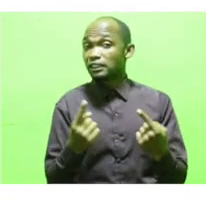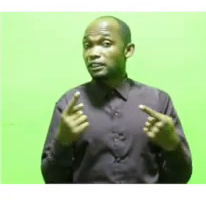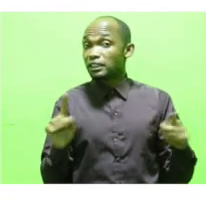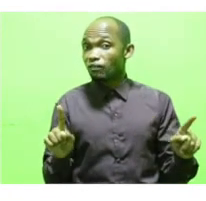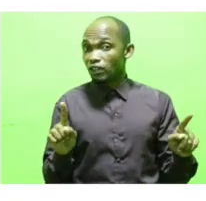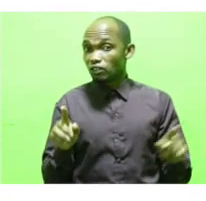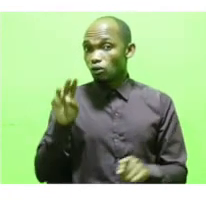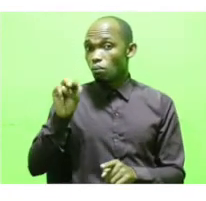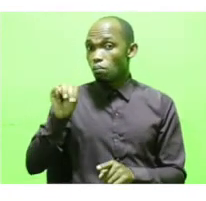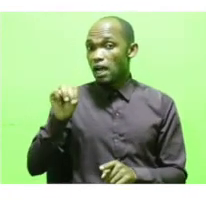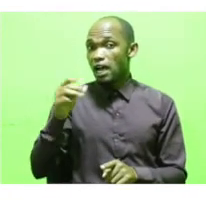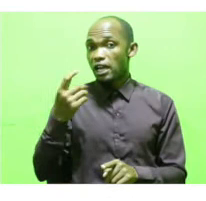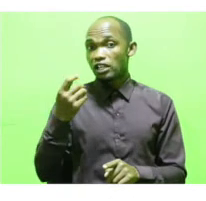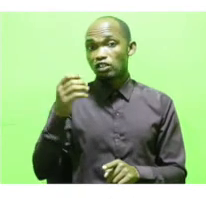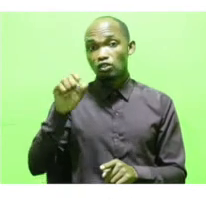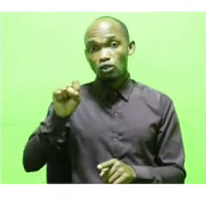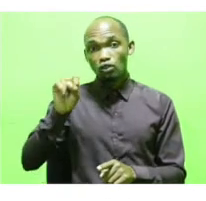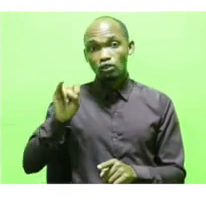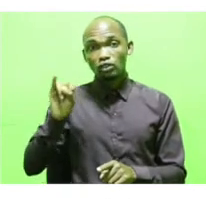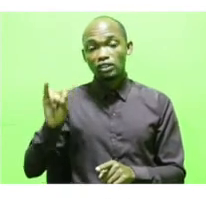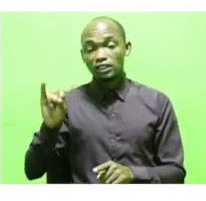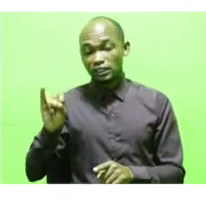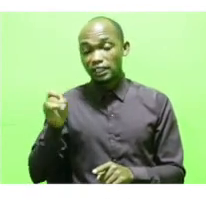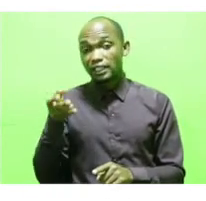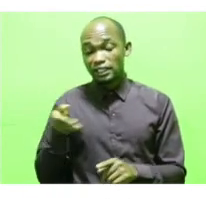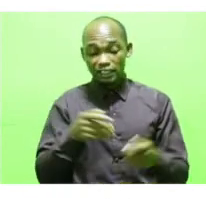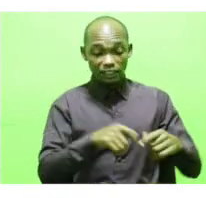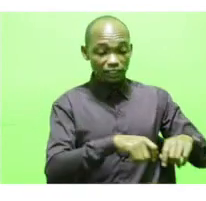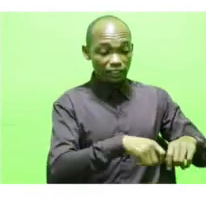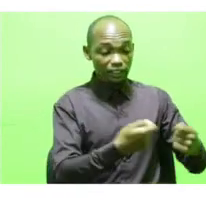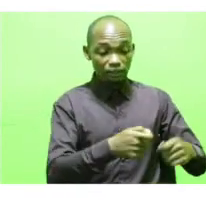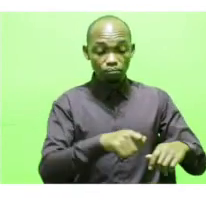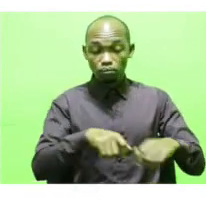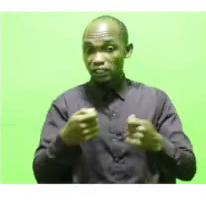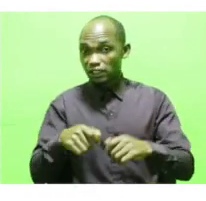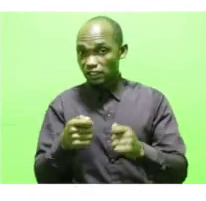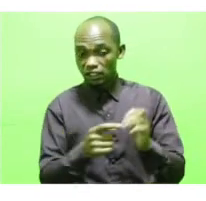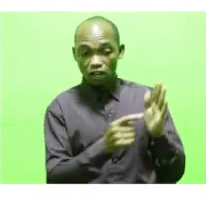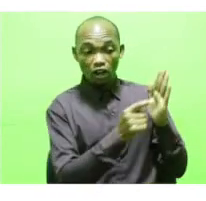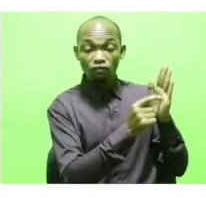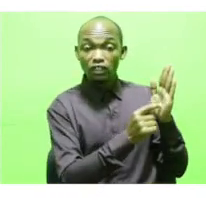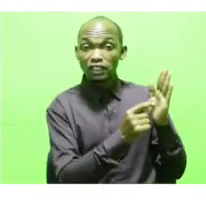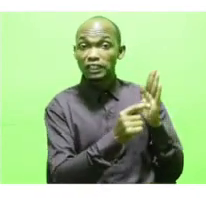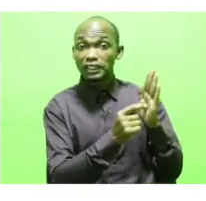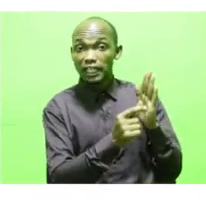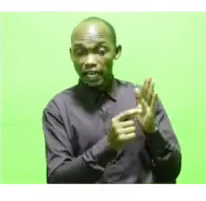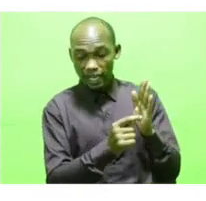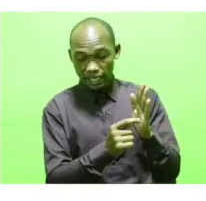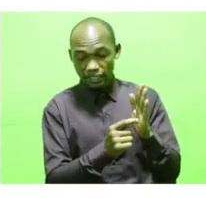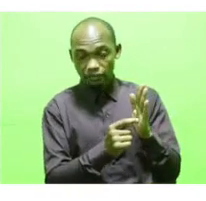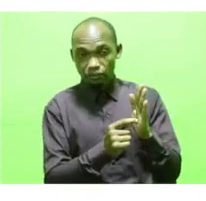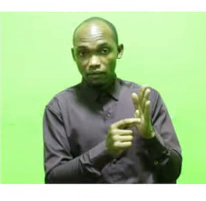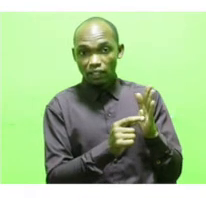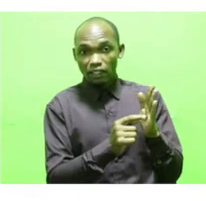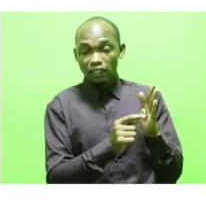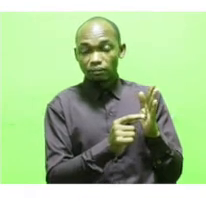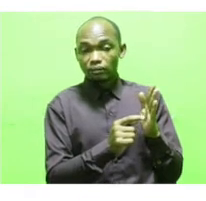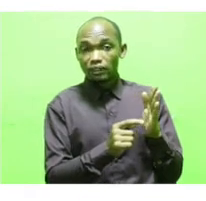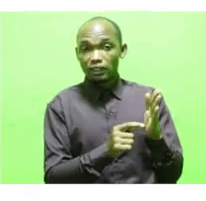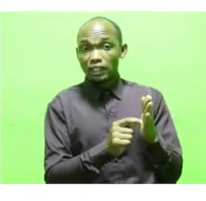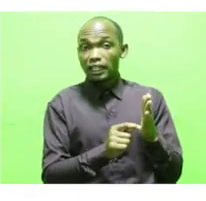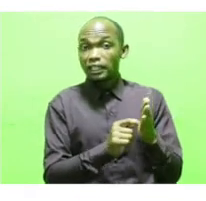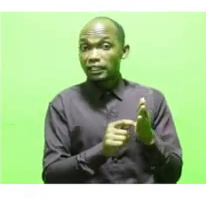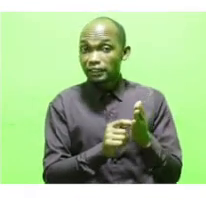different from meiosis, as mitosis involves the splitting of the cells, but the cells retain